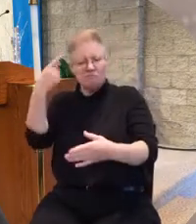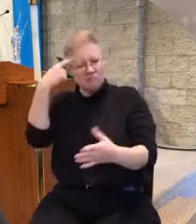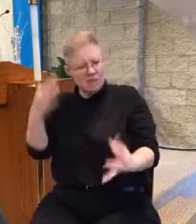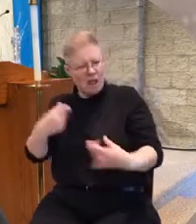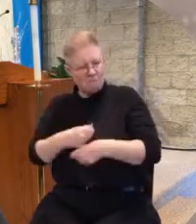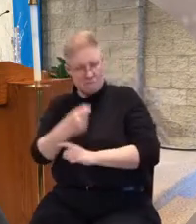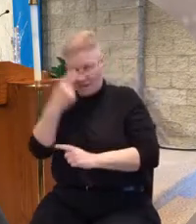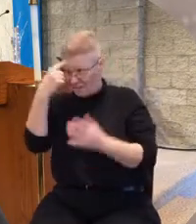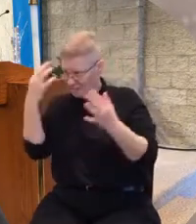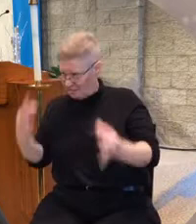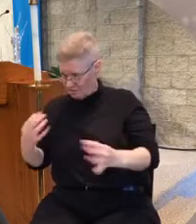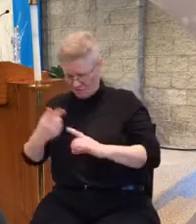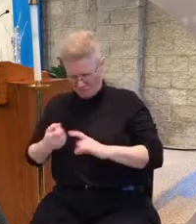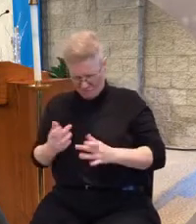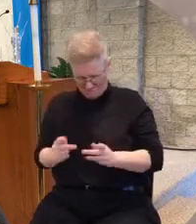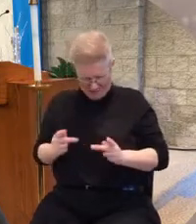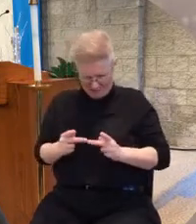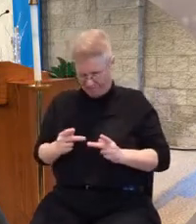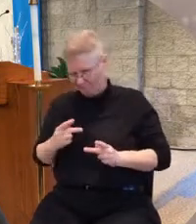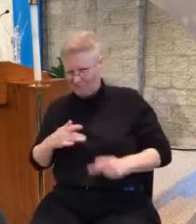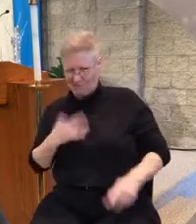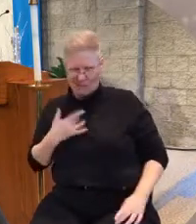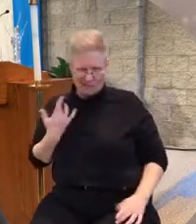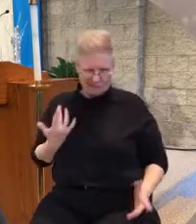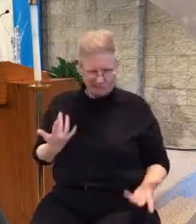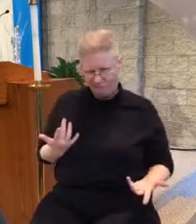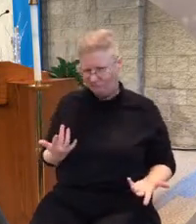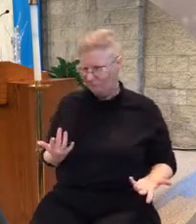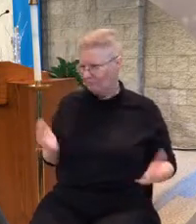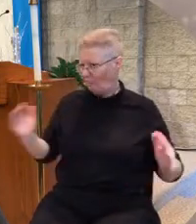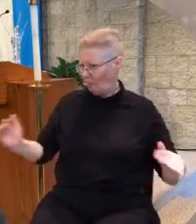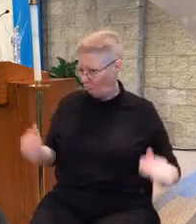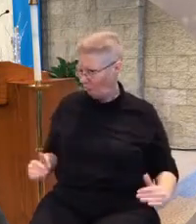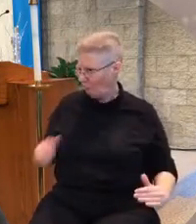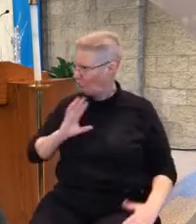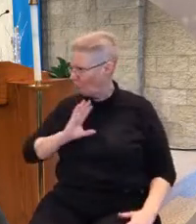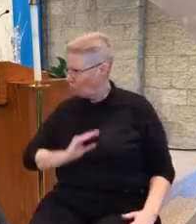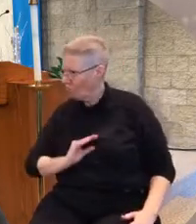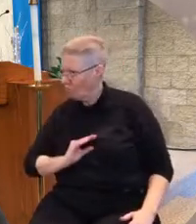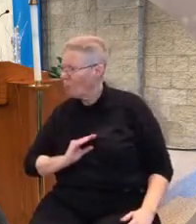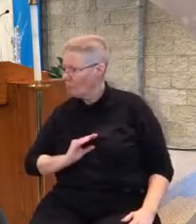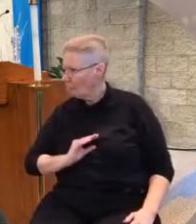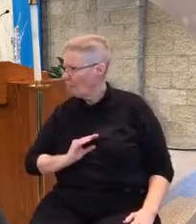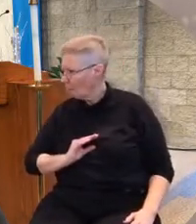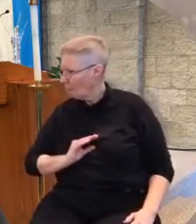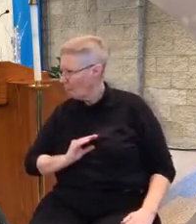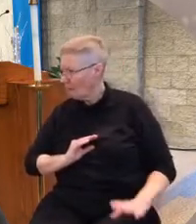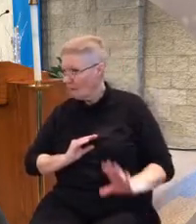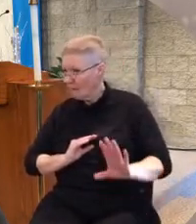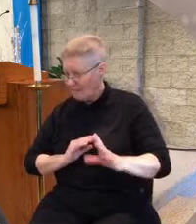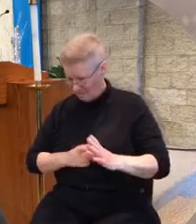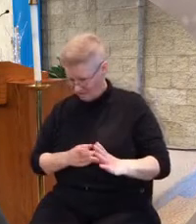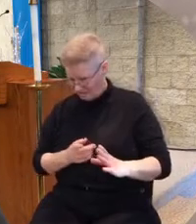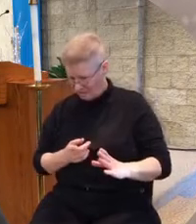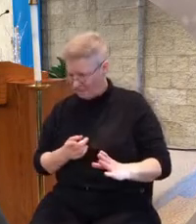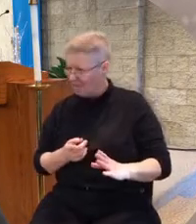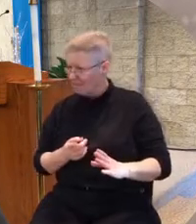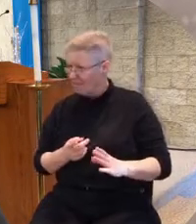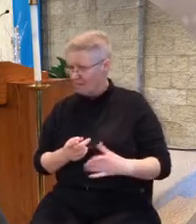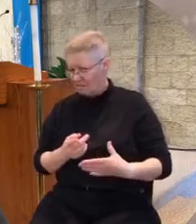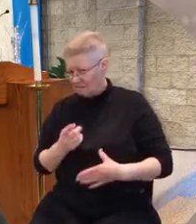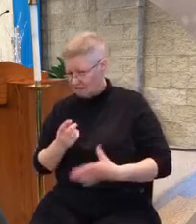Is it costing you your health? Is it costing you your financial security? Is it costing you the ability to live your purpose with